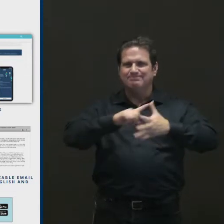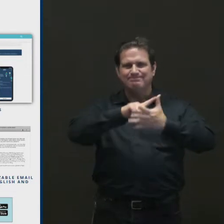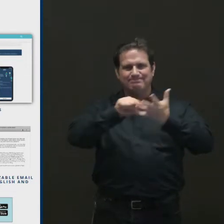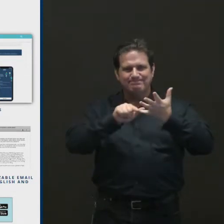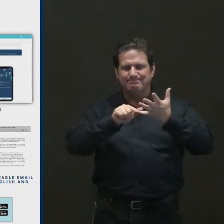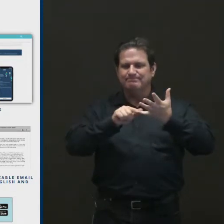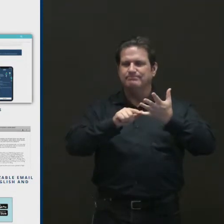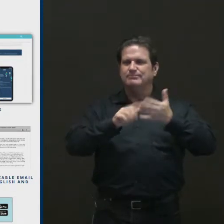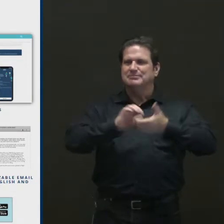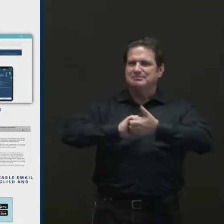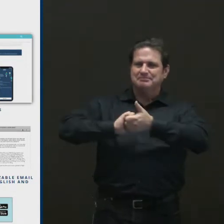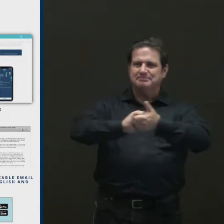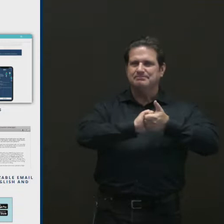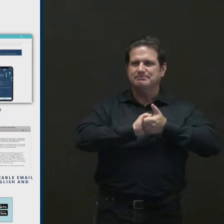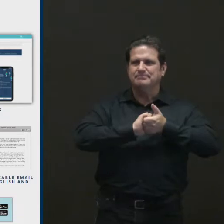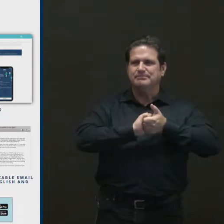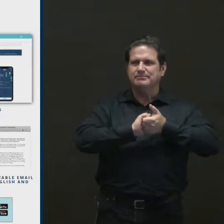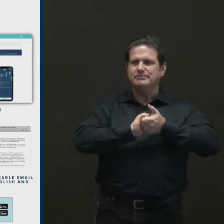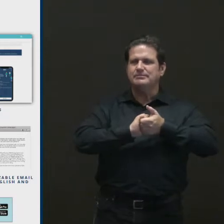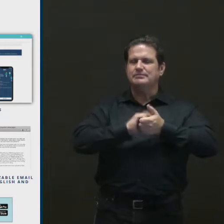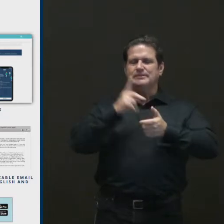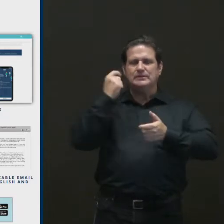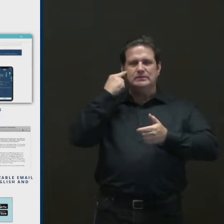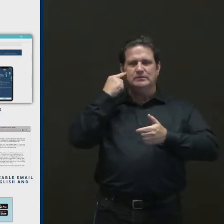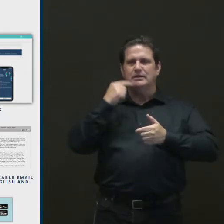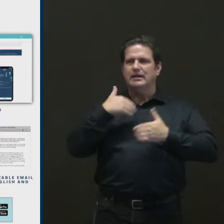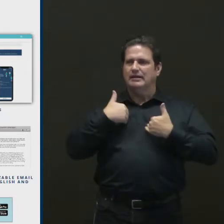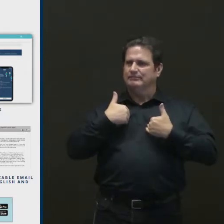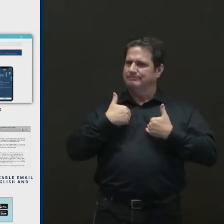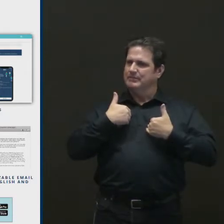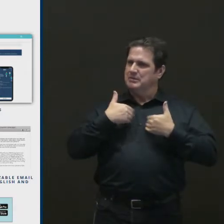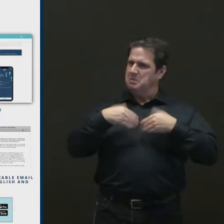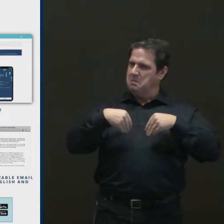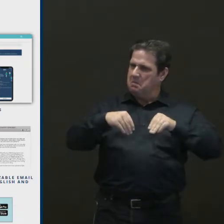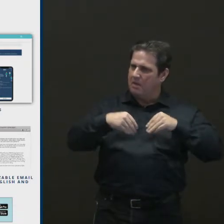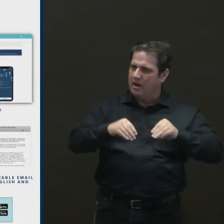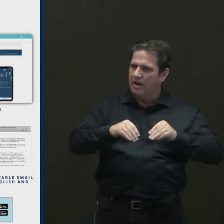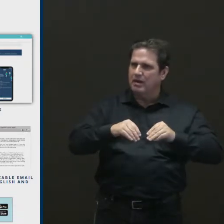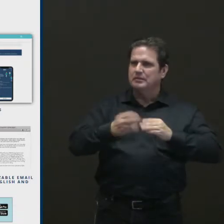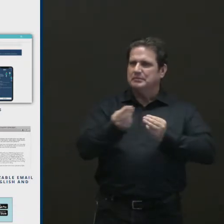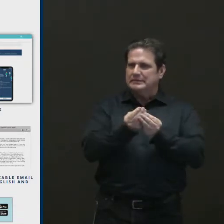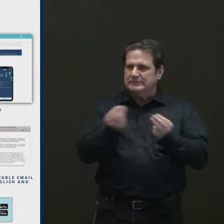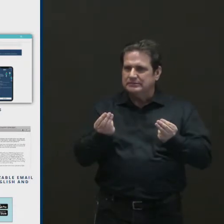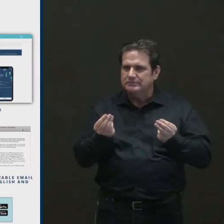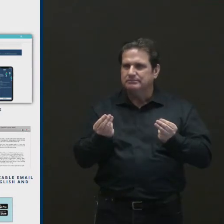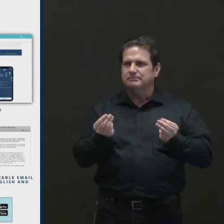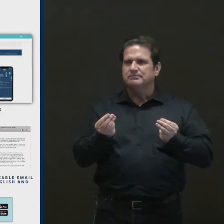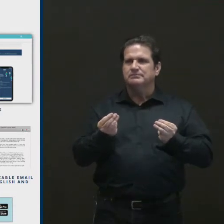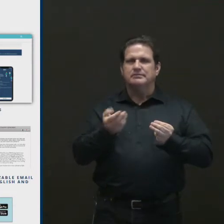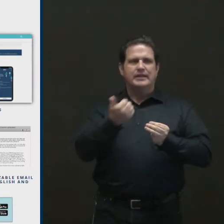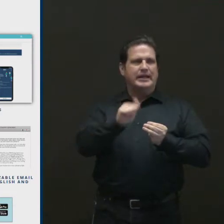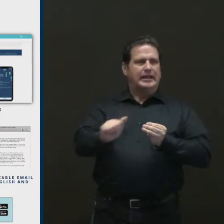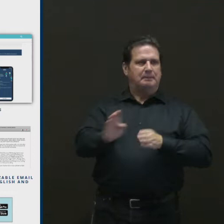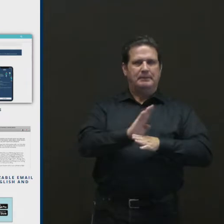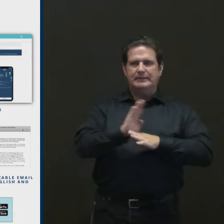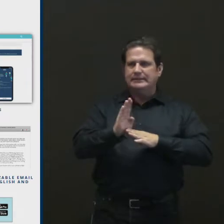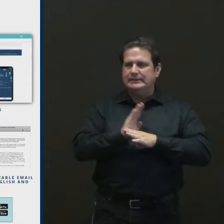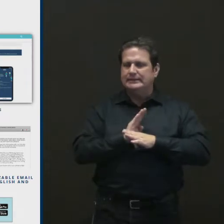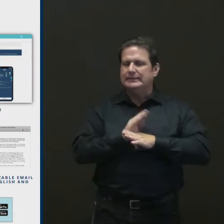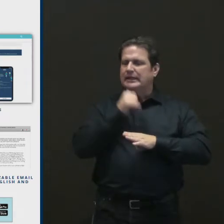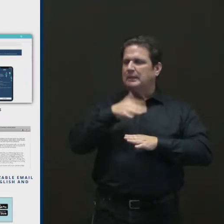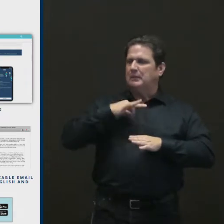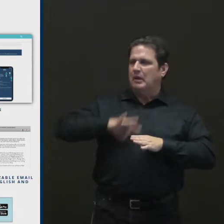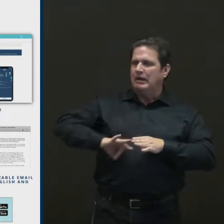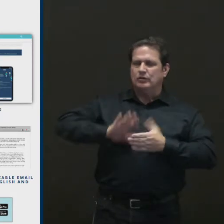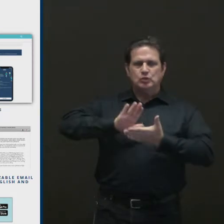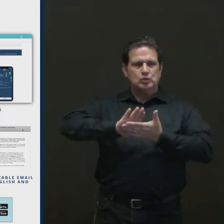in partnership with the Office of the Governor. We have created marketing and other materials, so for any businesses, nonprofits,